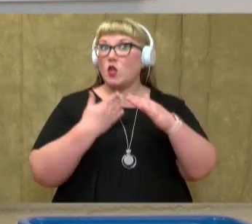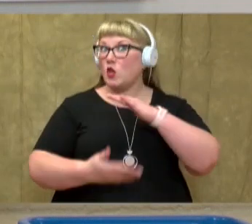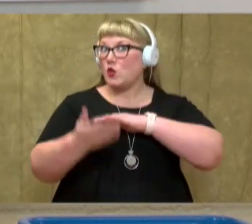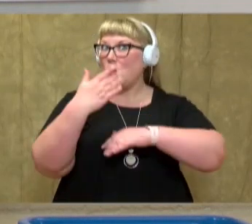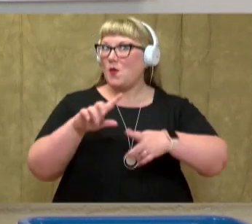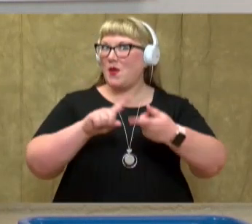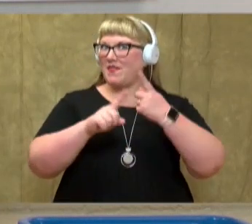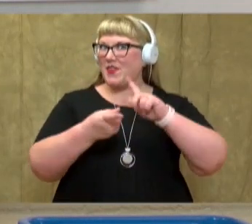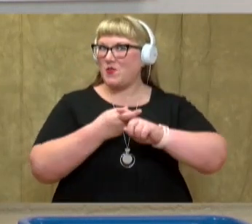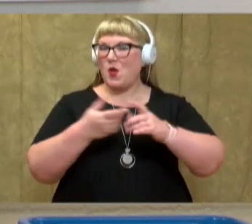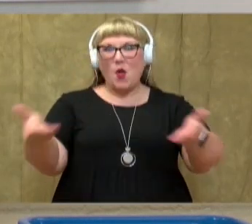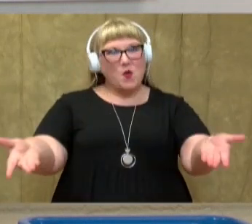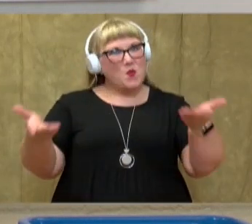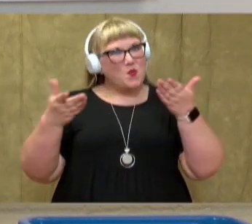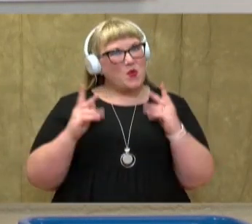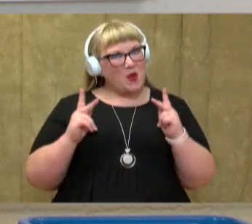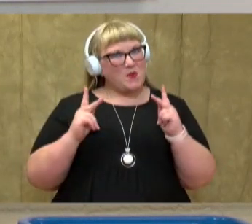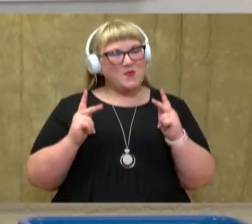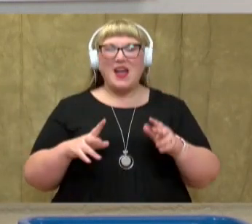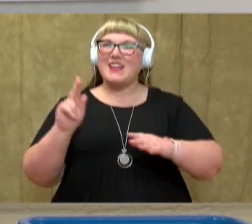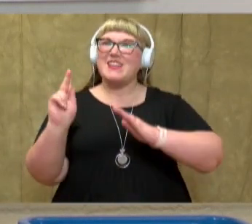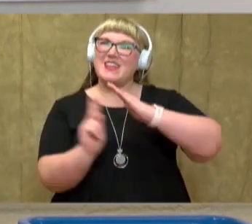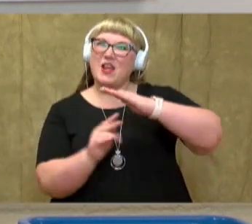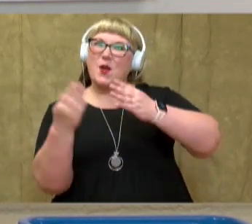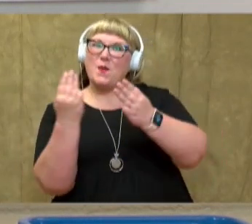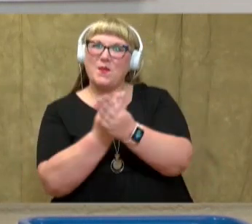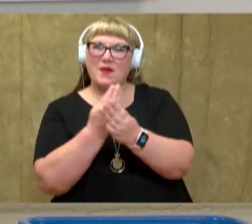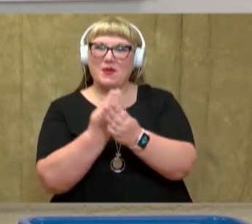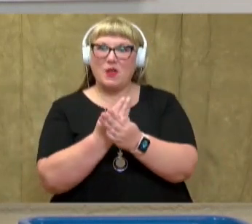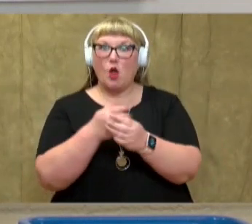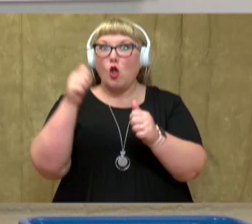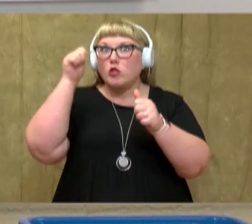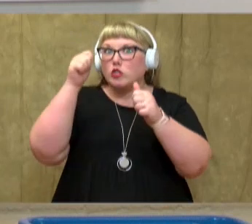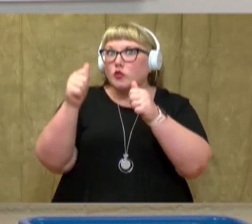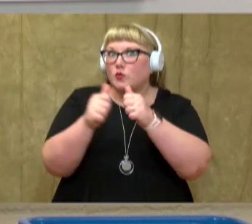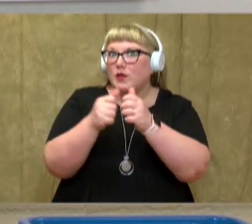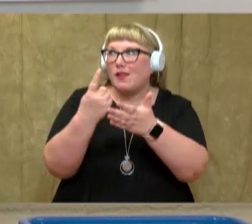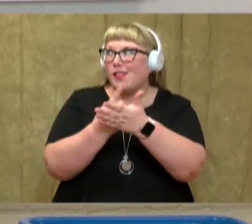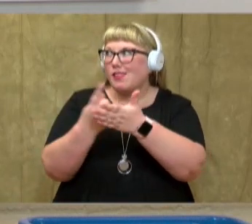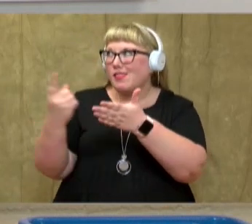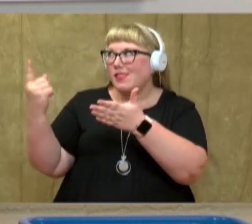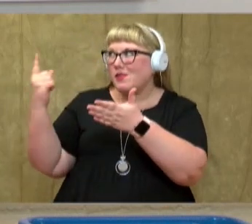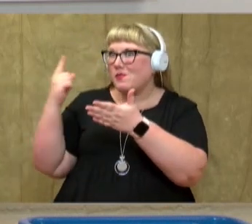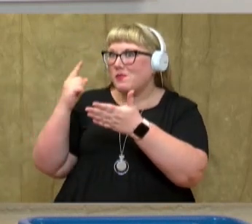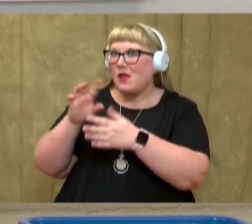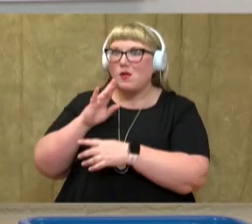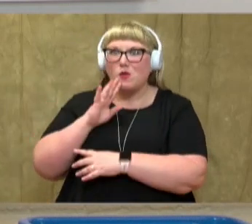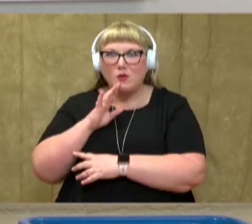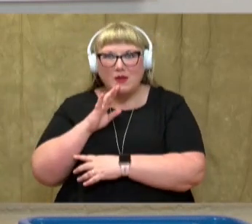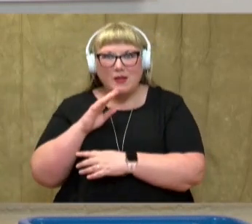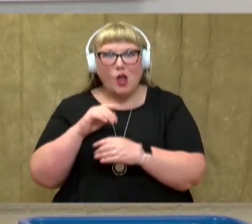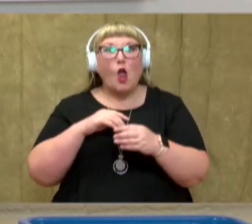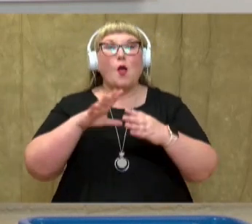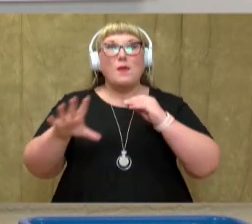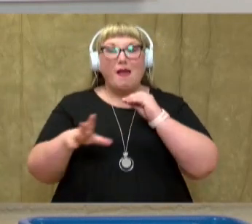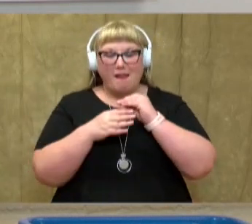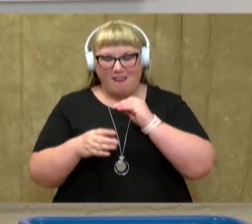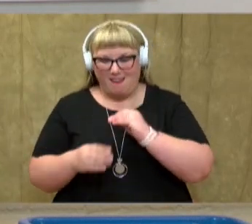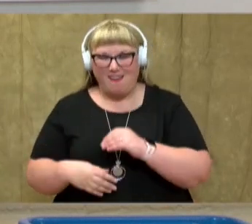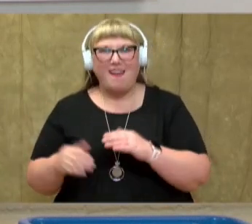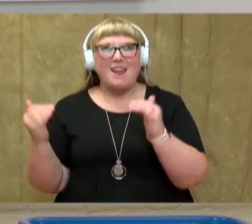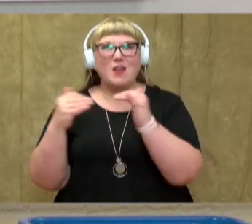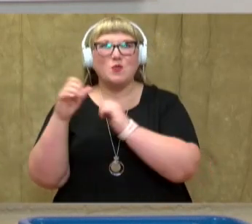Good morning, my friends, and welcome back to Kindergarten Math. If you remember last week, we talked about adding to